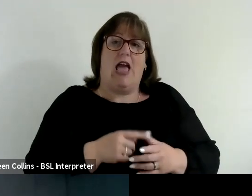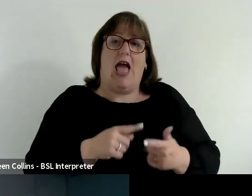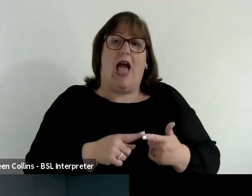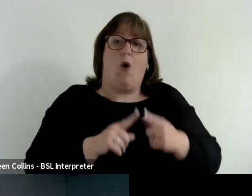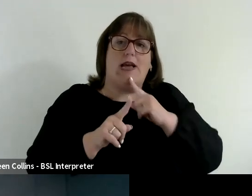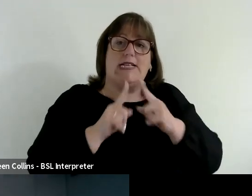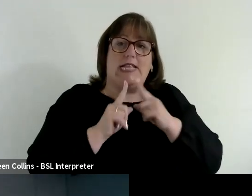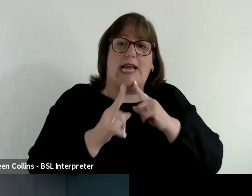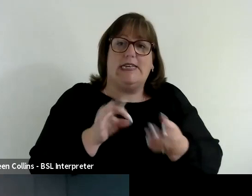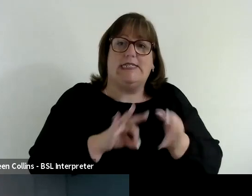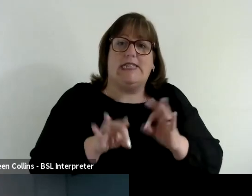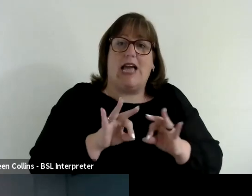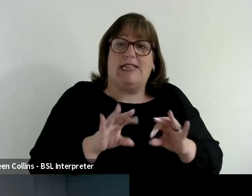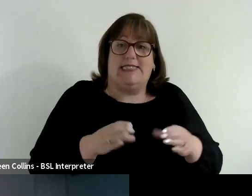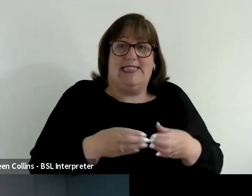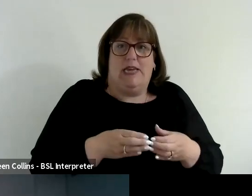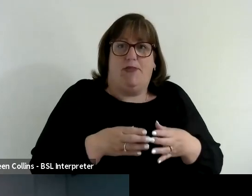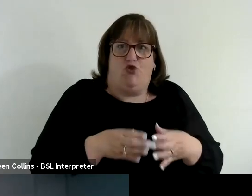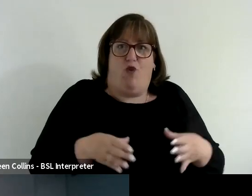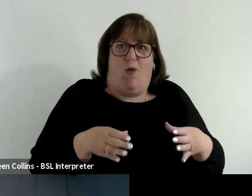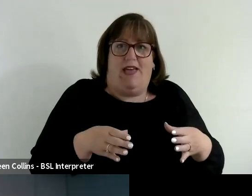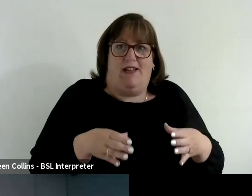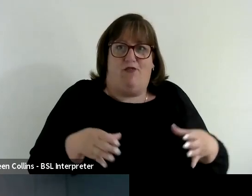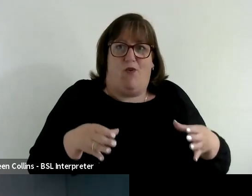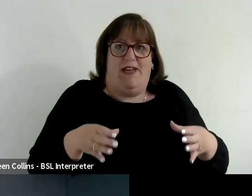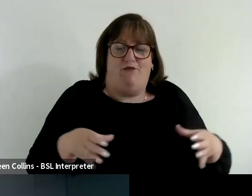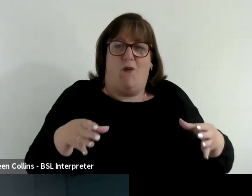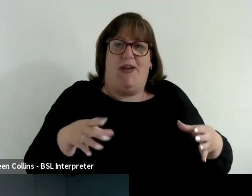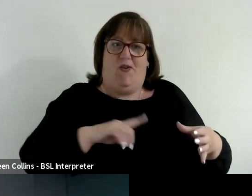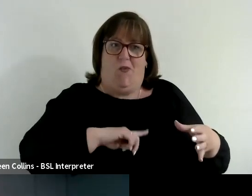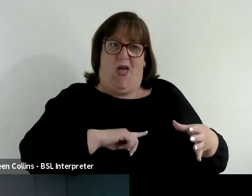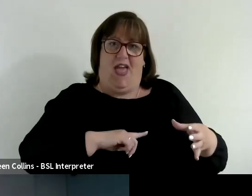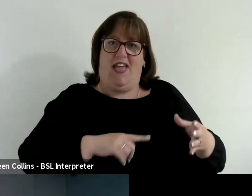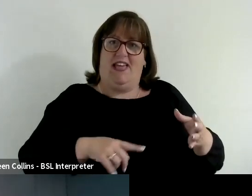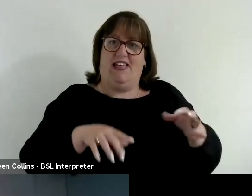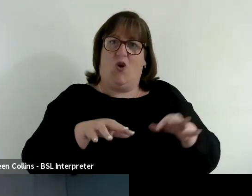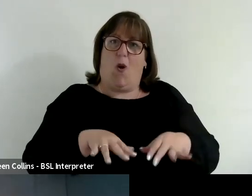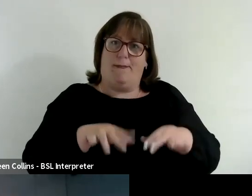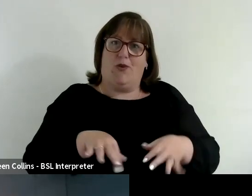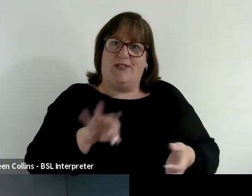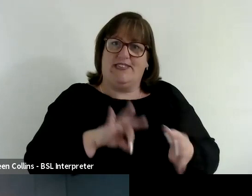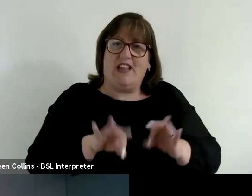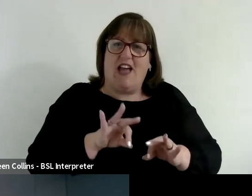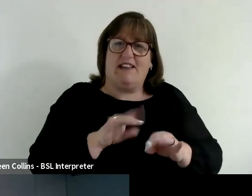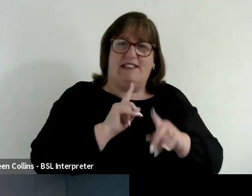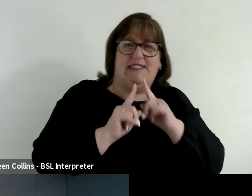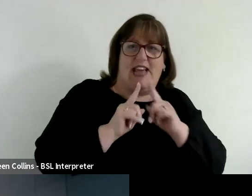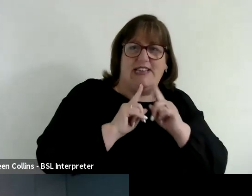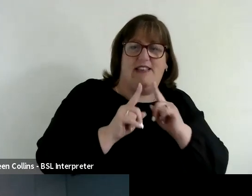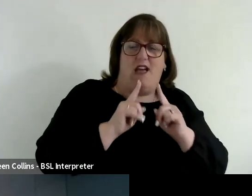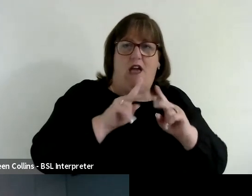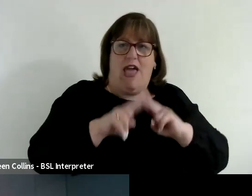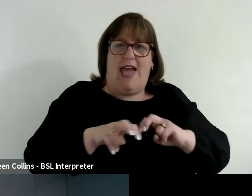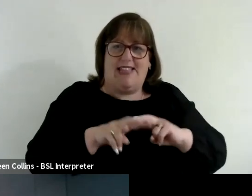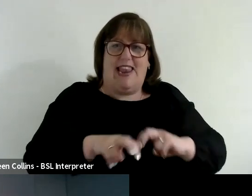growing rapidly, because actually computer science, data, analytics are huge growth areas, not